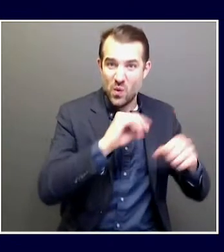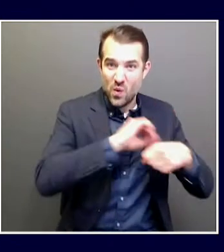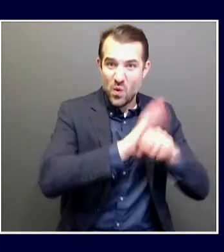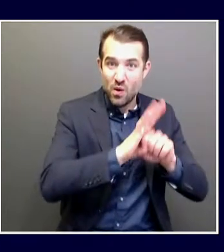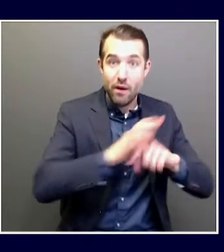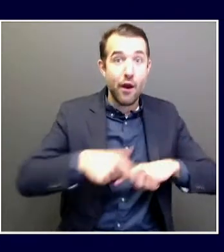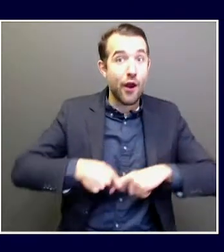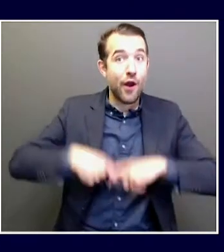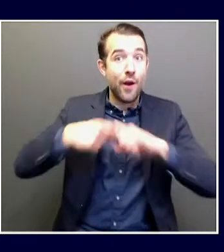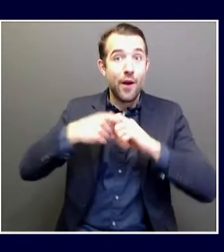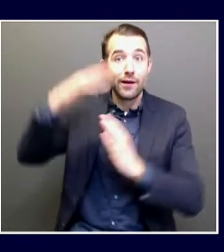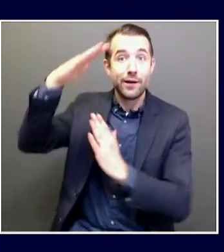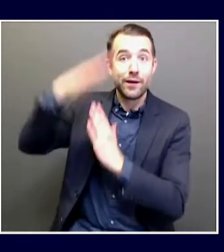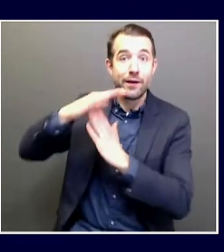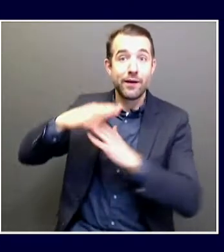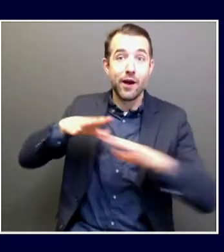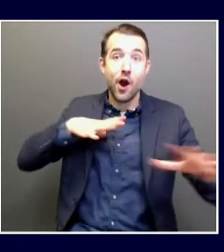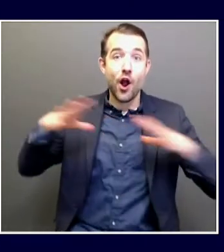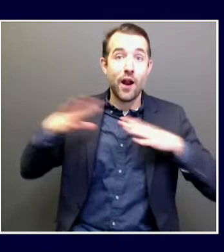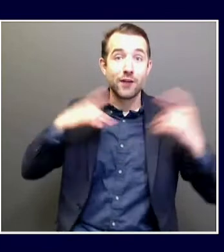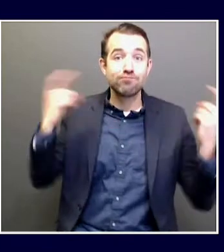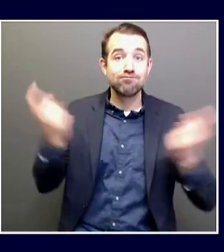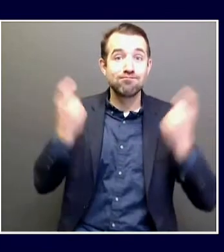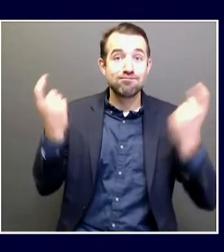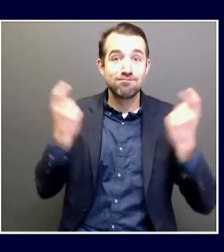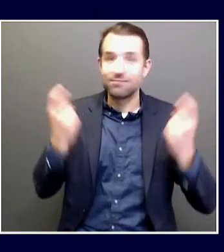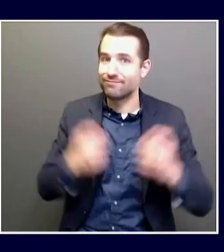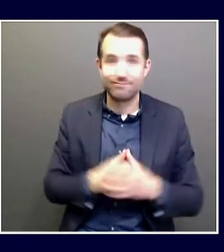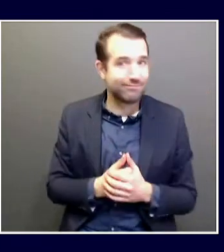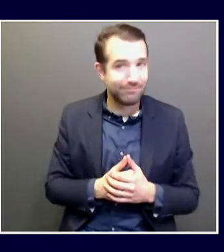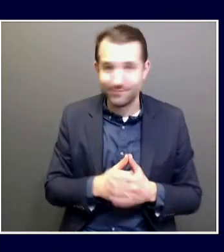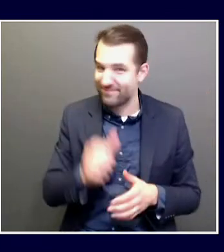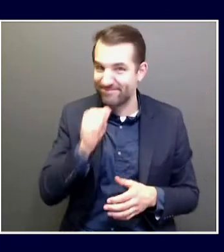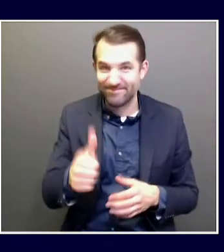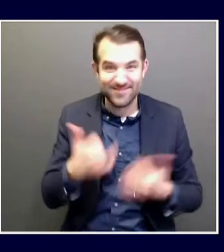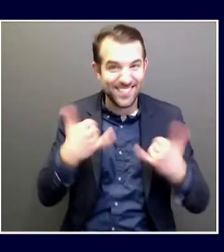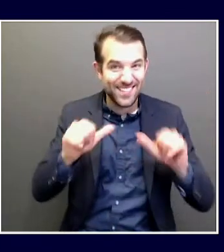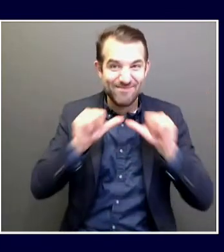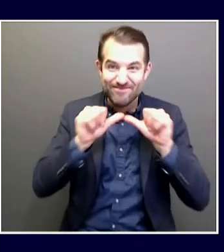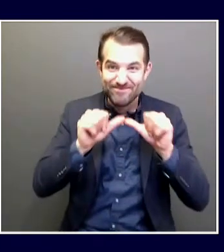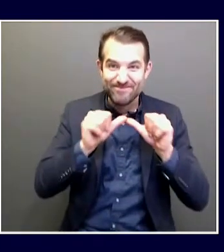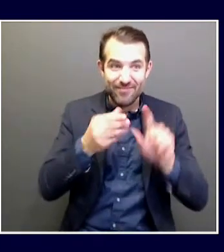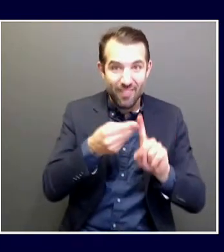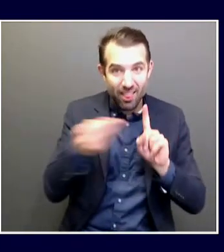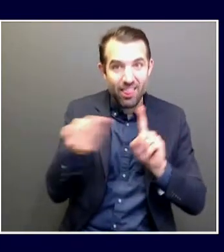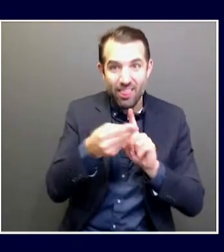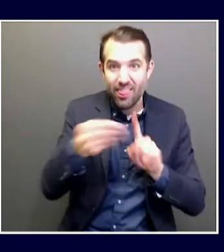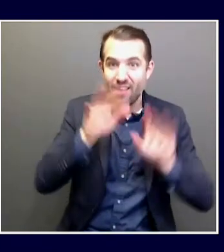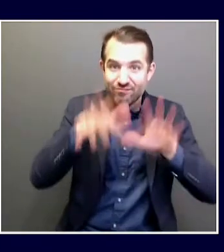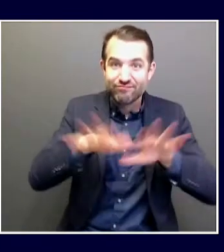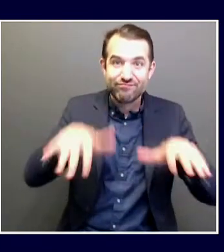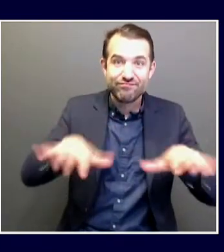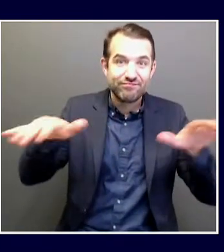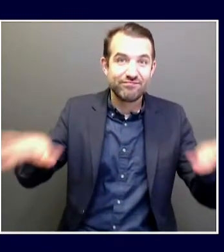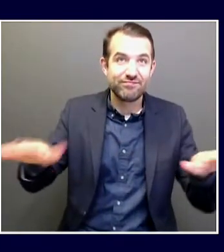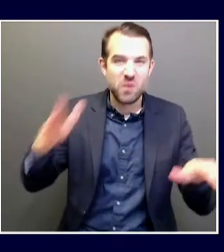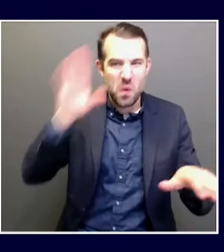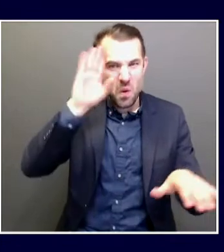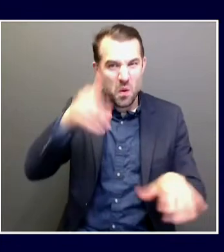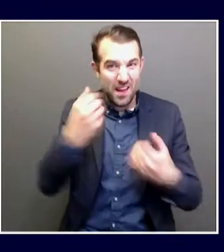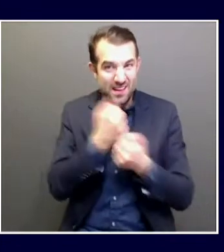season. And if you know one, and you must, give them a high five and thank them for their efforts throughout the